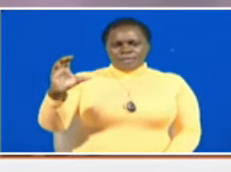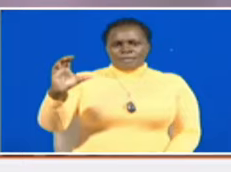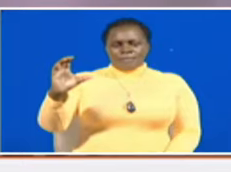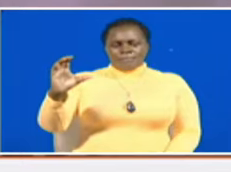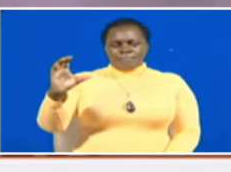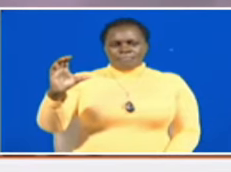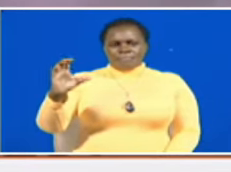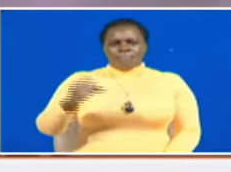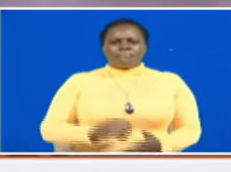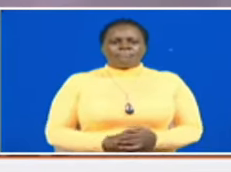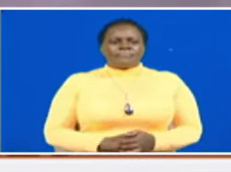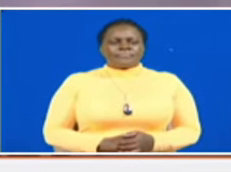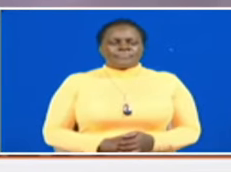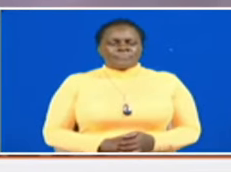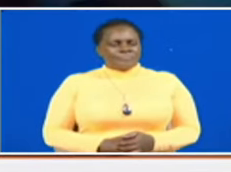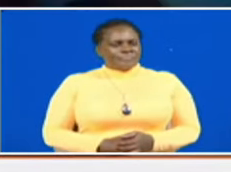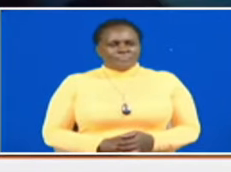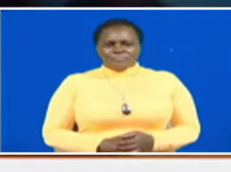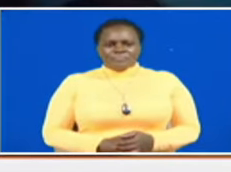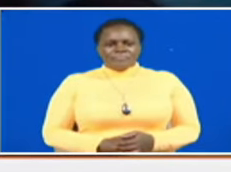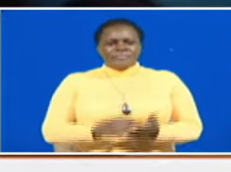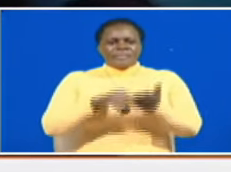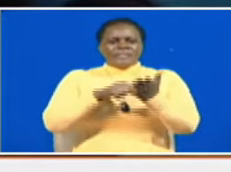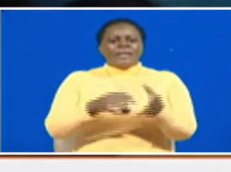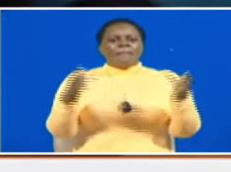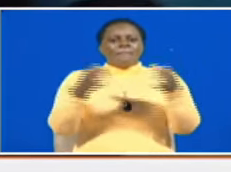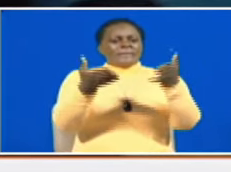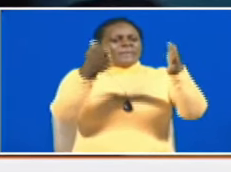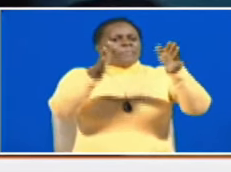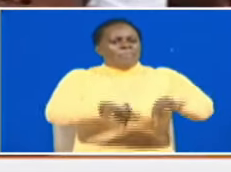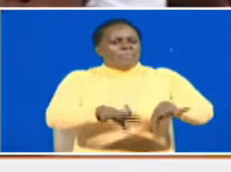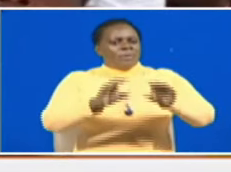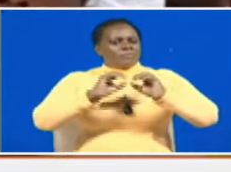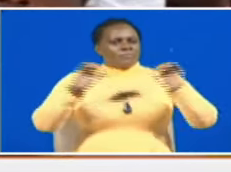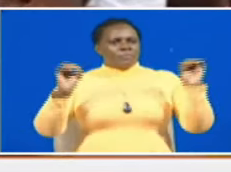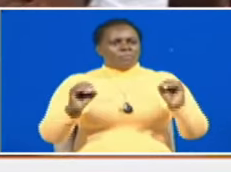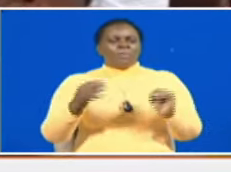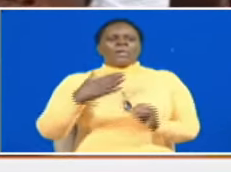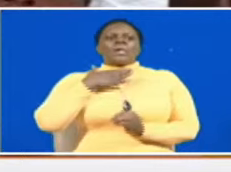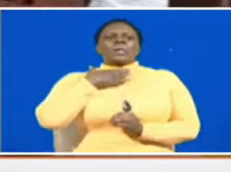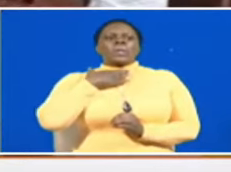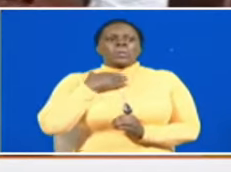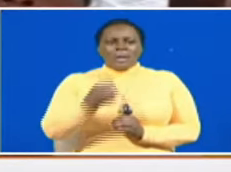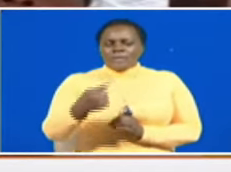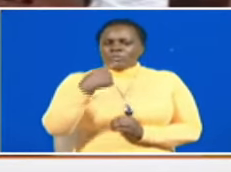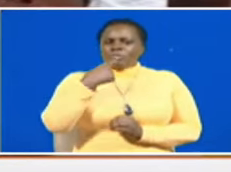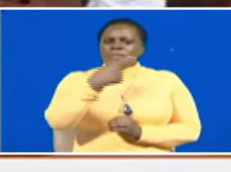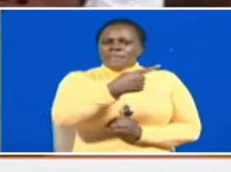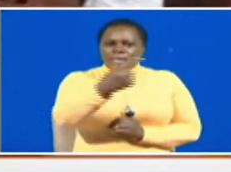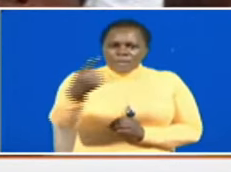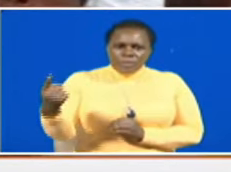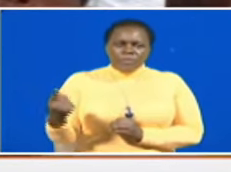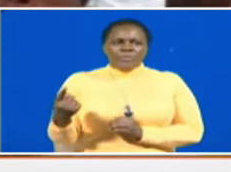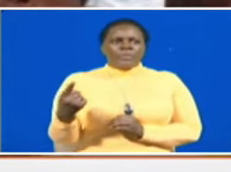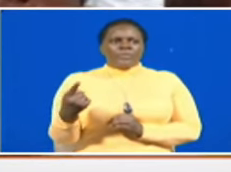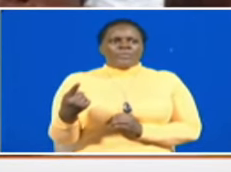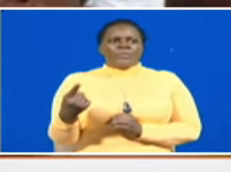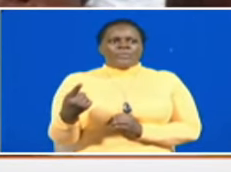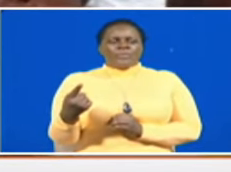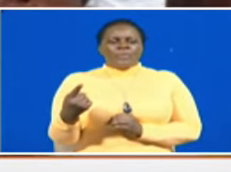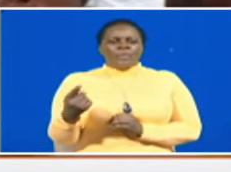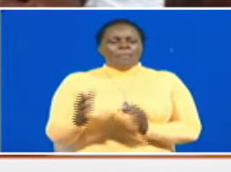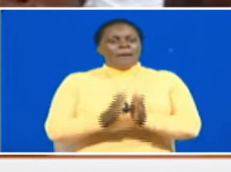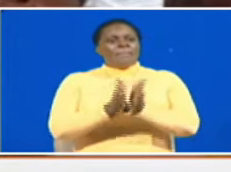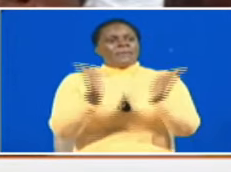Emuhaya MP, Omboko Milemba, maintains the party will not fold. Nataka tuambieni kama nchi